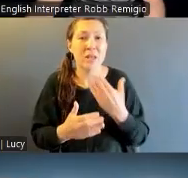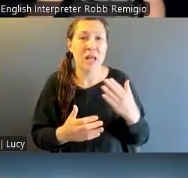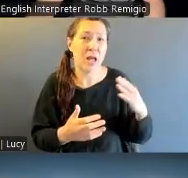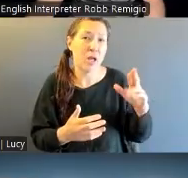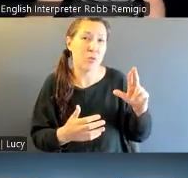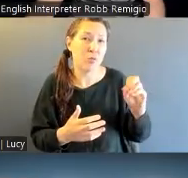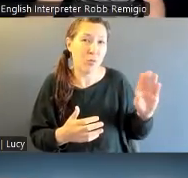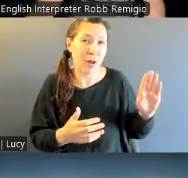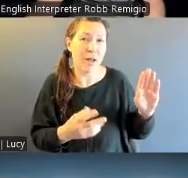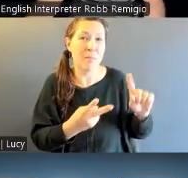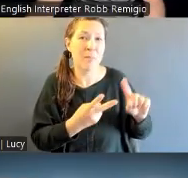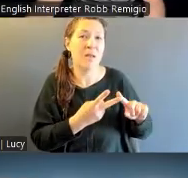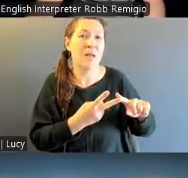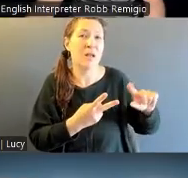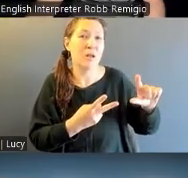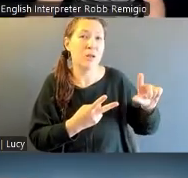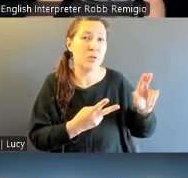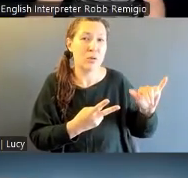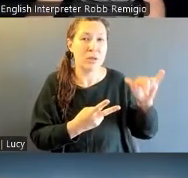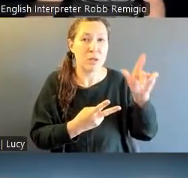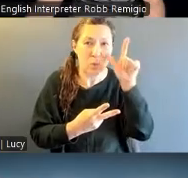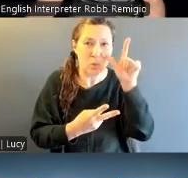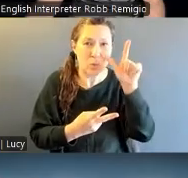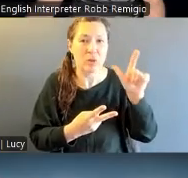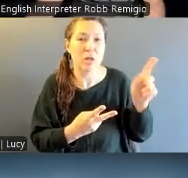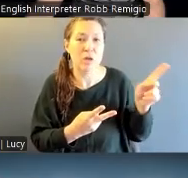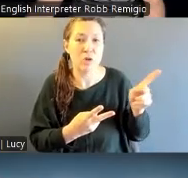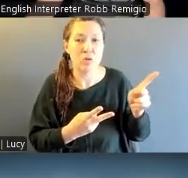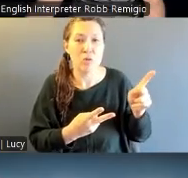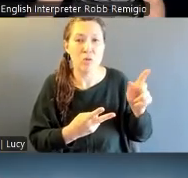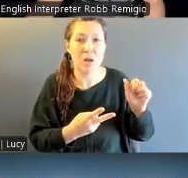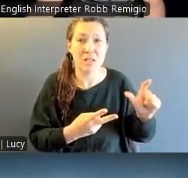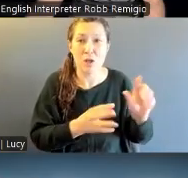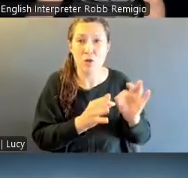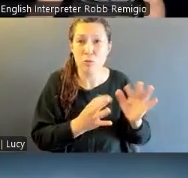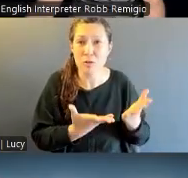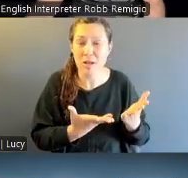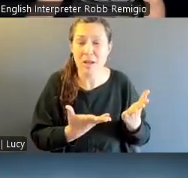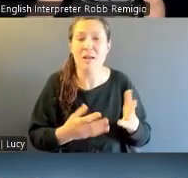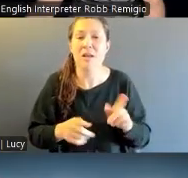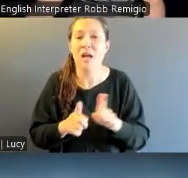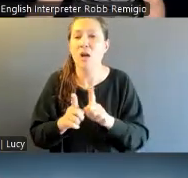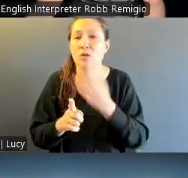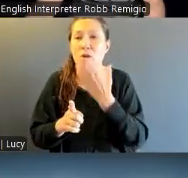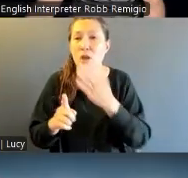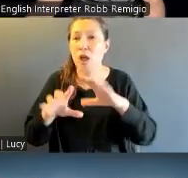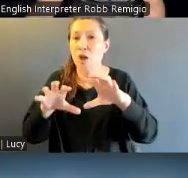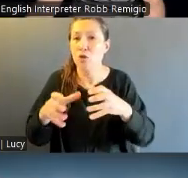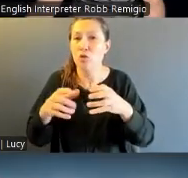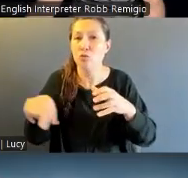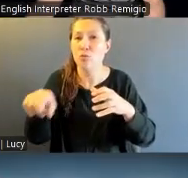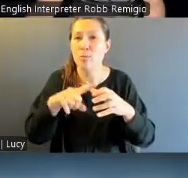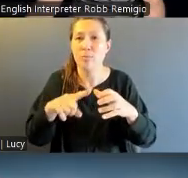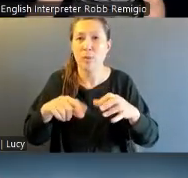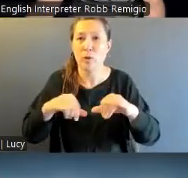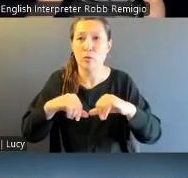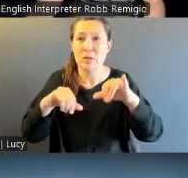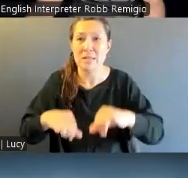who are here as our ASL today. And thank you all for sticking with us here to the end. Hopefully you're taking away